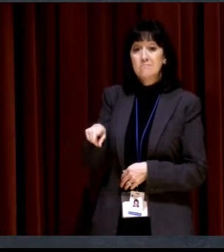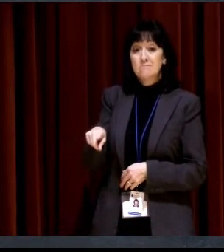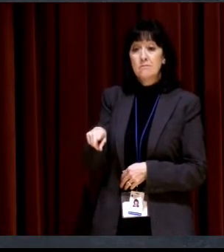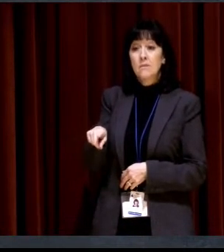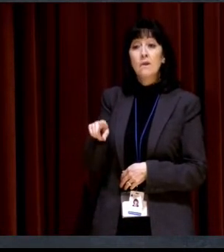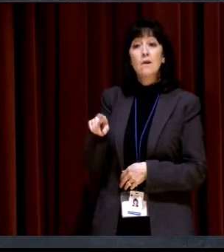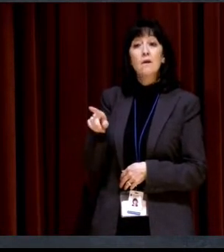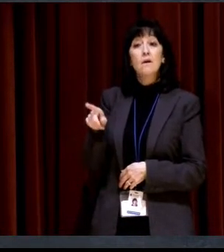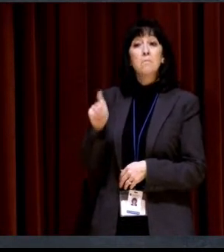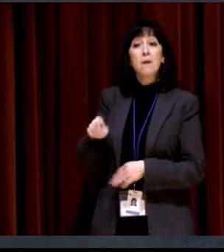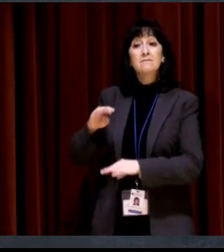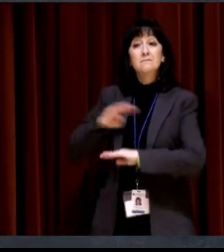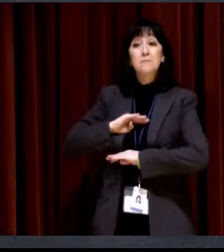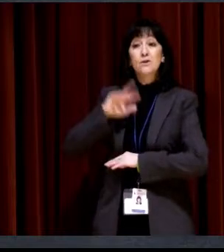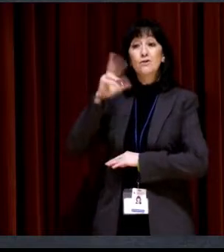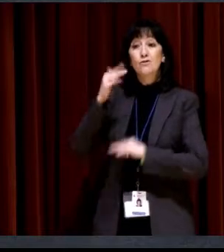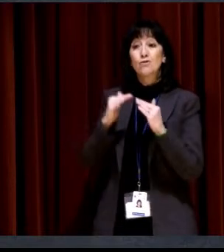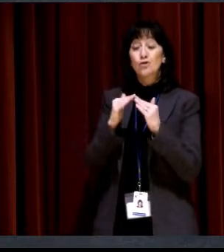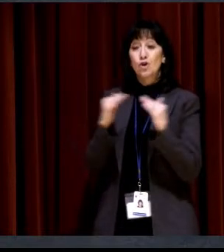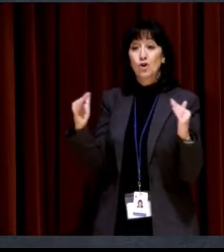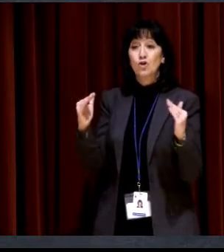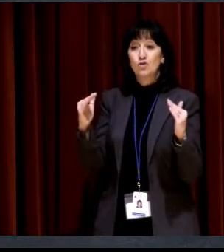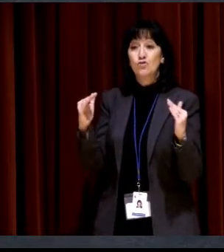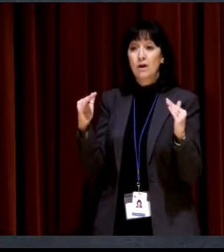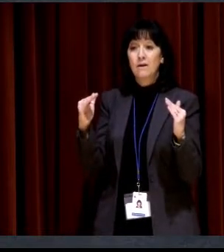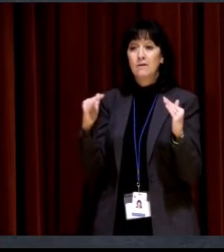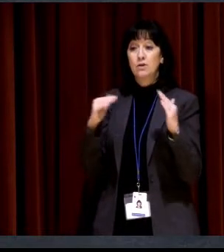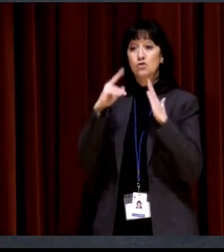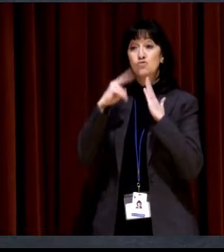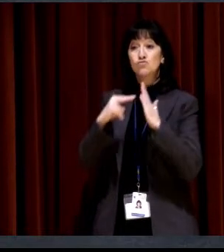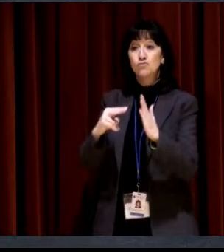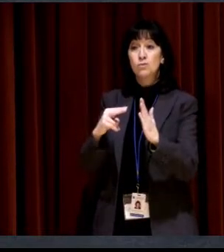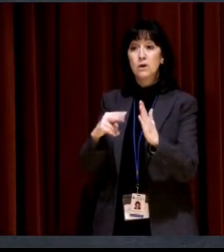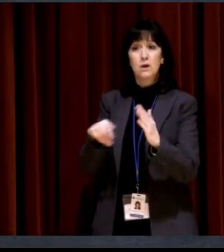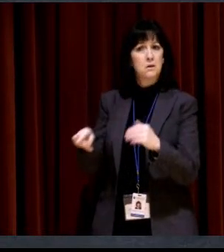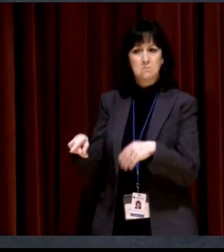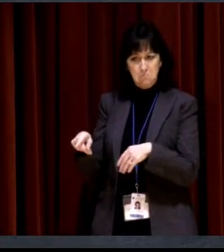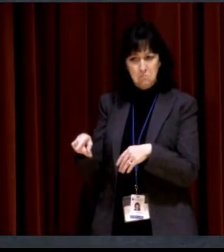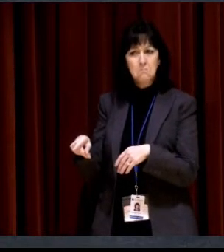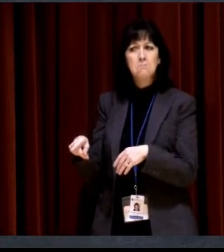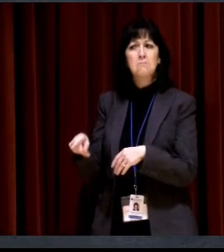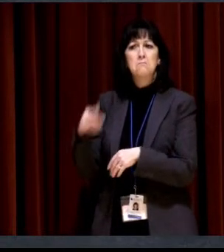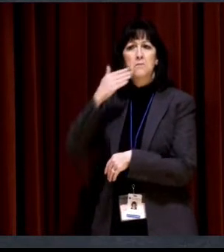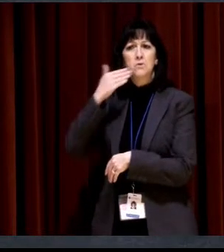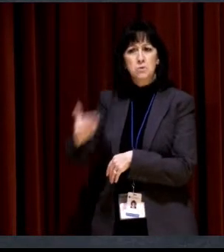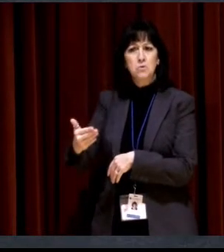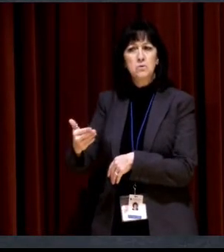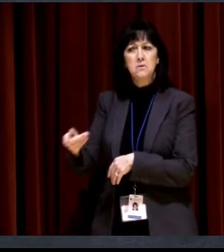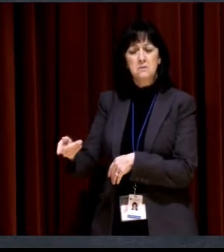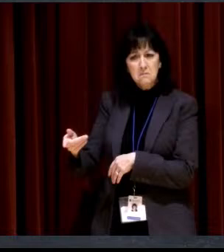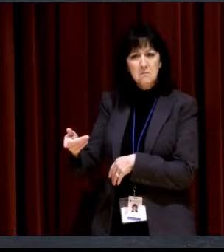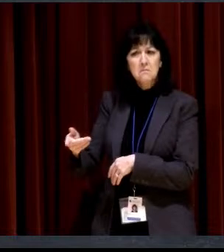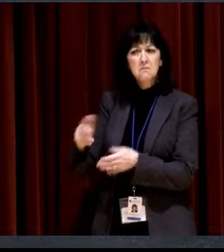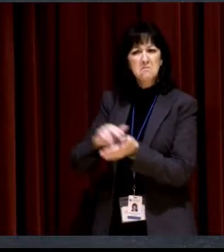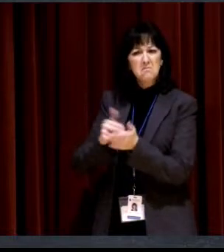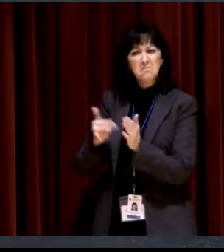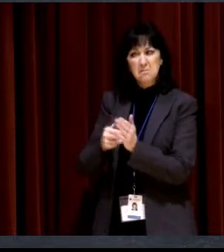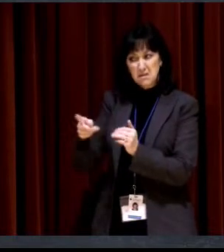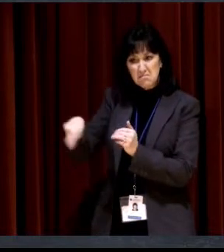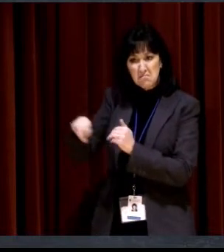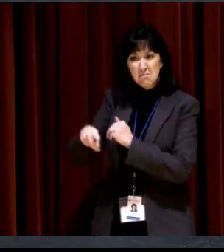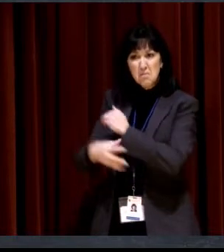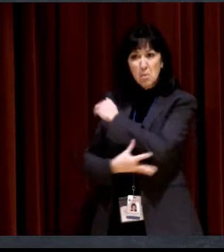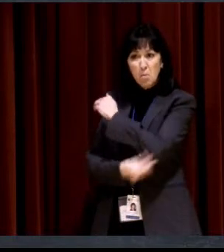proficiency was significantly higher than what we're talking about. So it can be done. We know that it can be